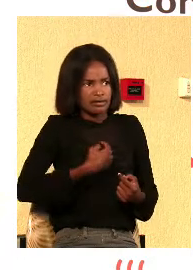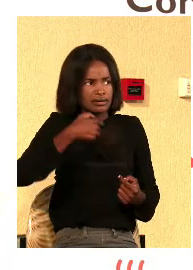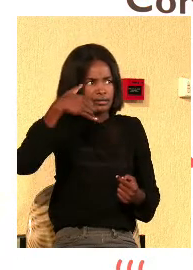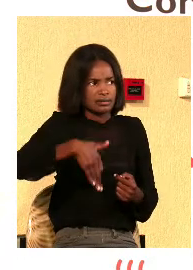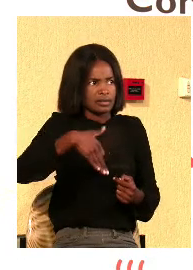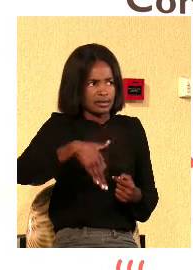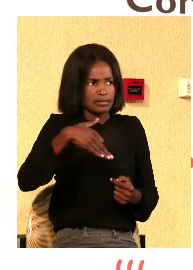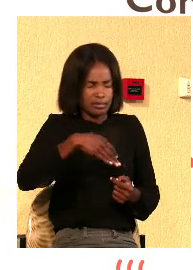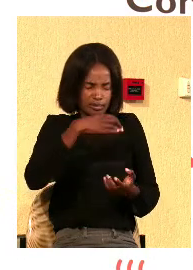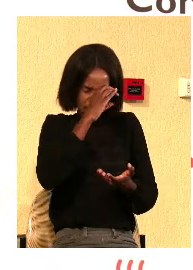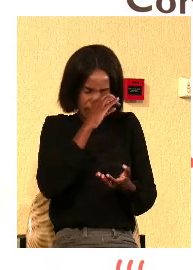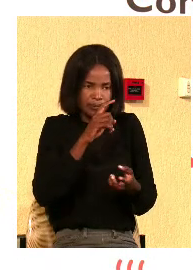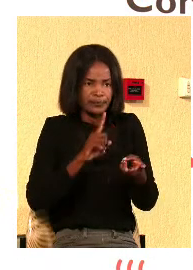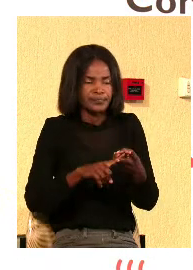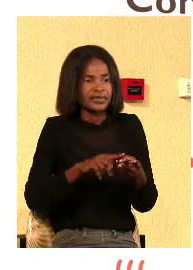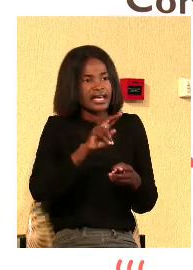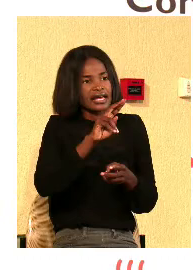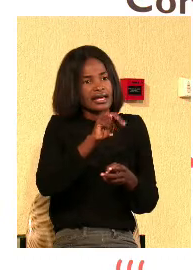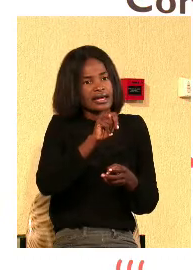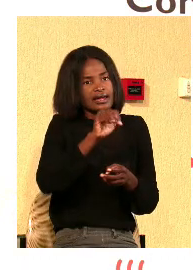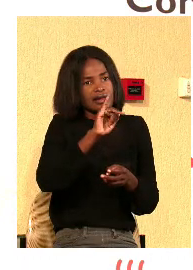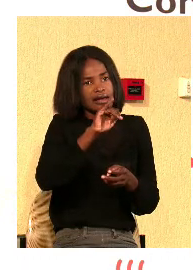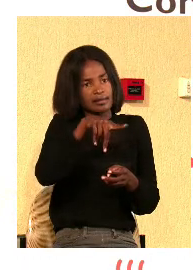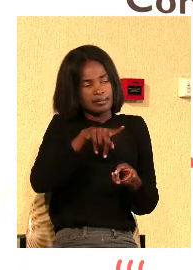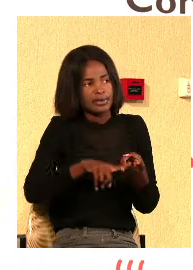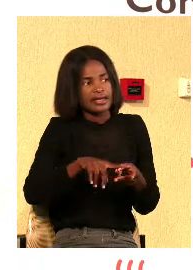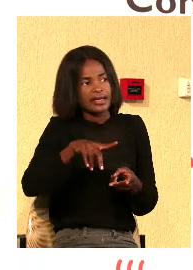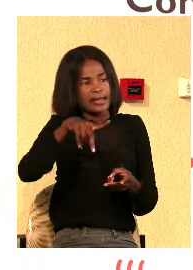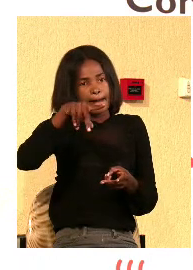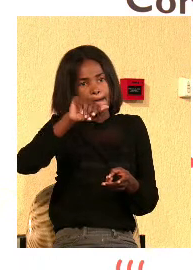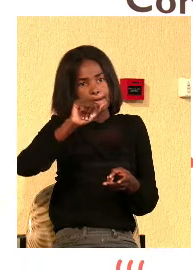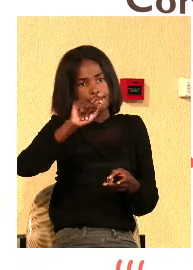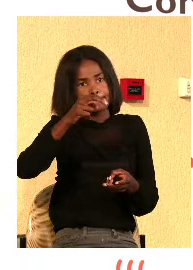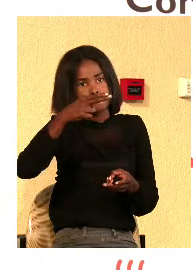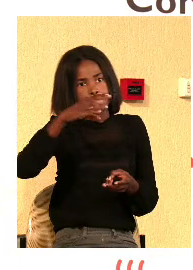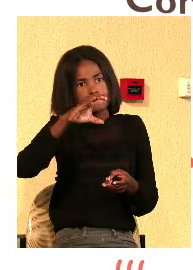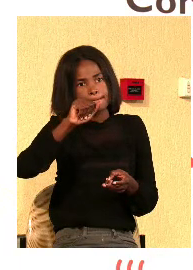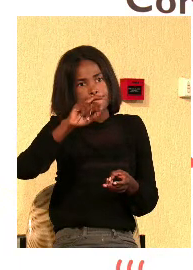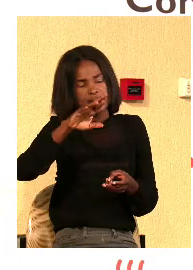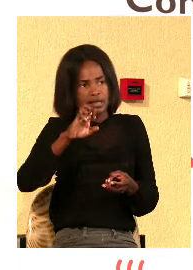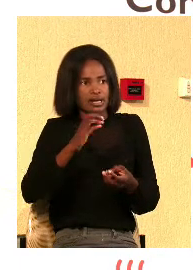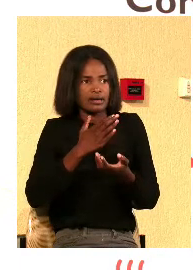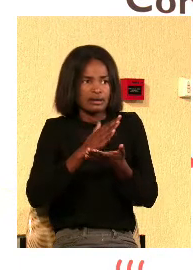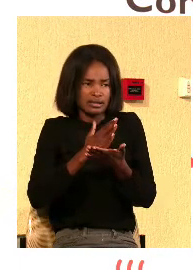PASCE. There are times when they send some specimens to us, and we did some.